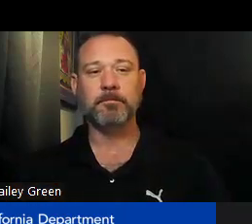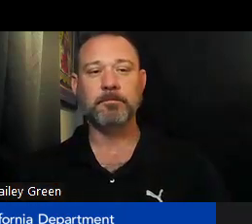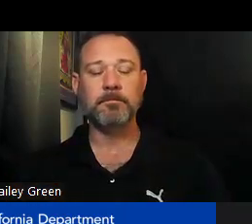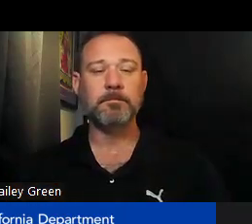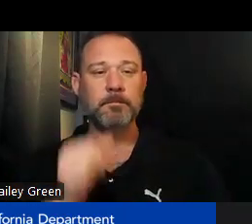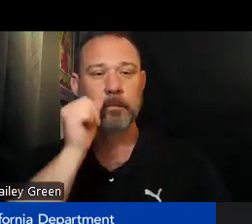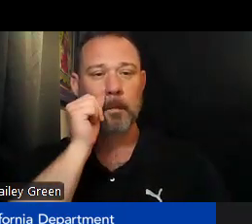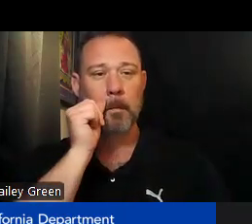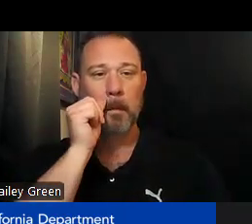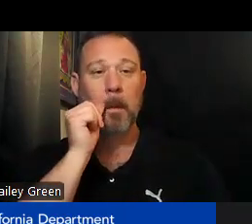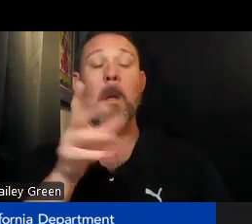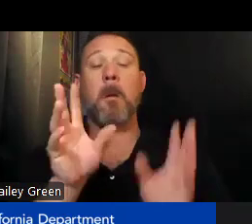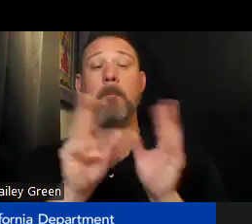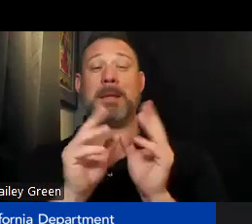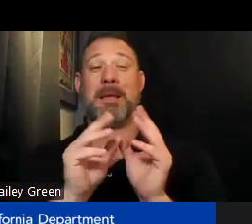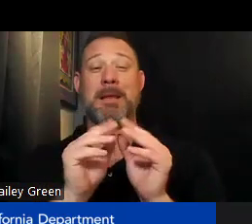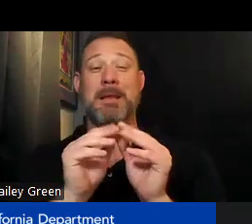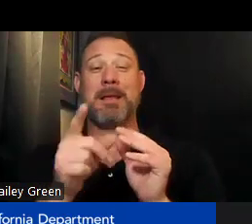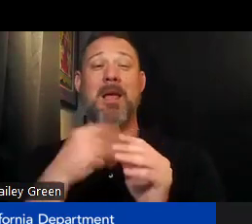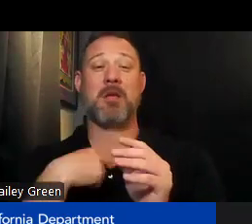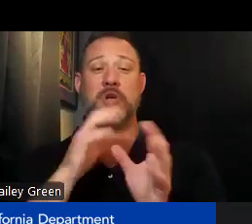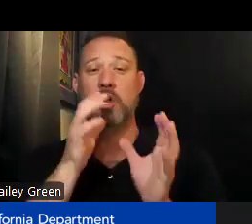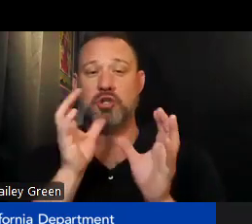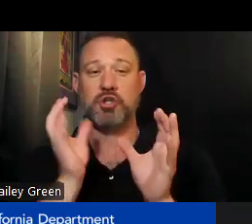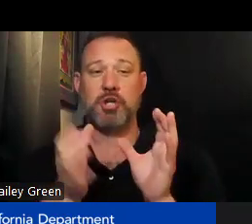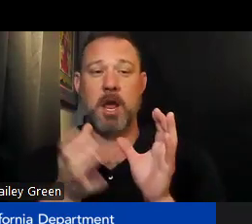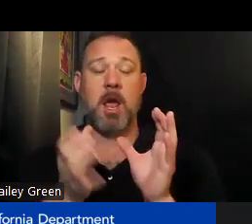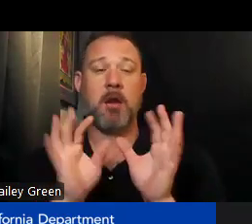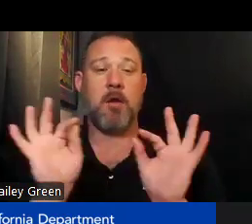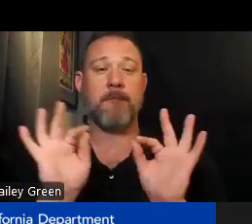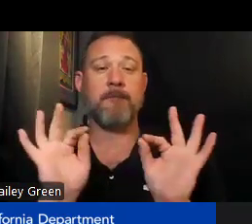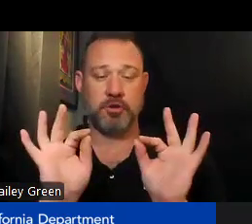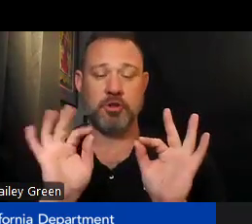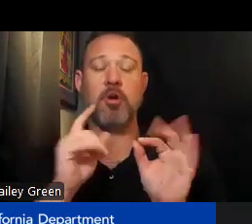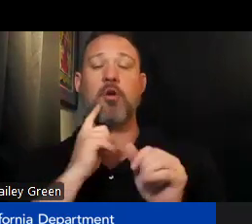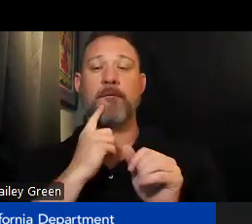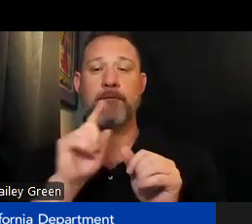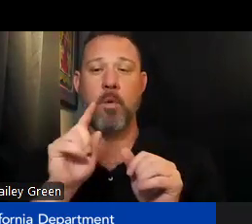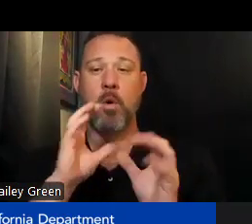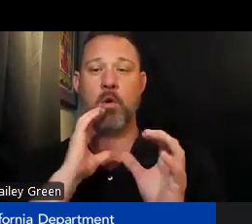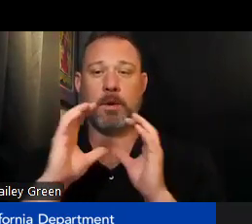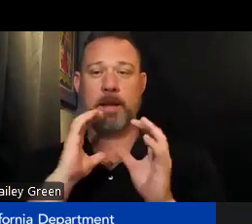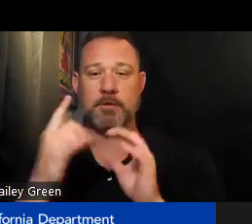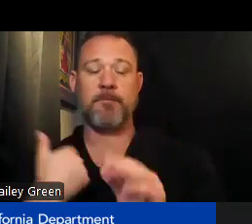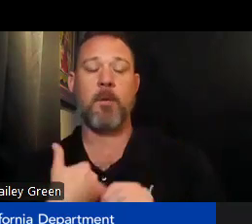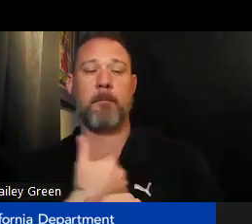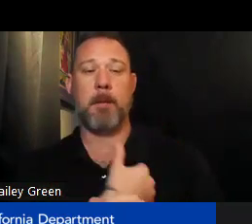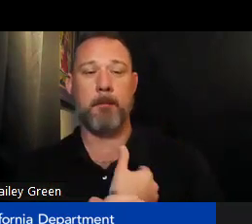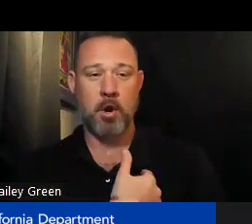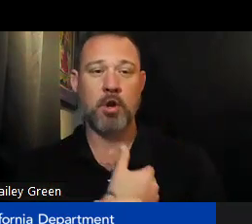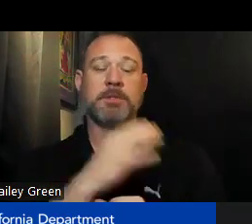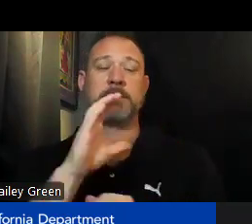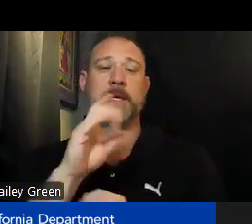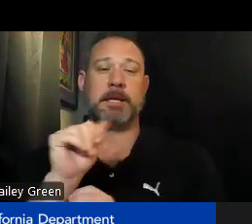The virtual meeting operations. The chat function is enabled for our council members,